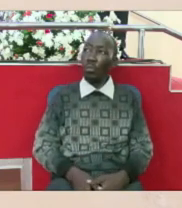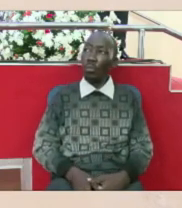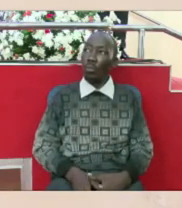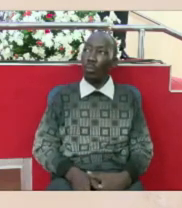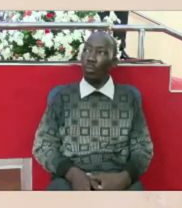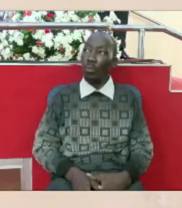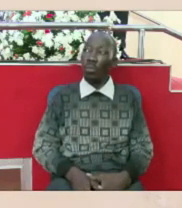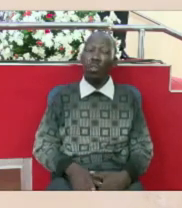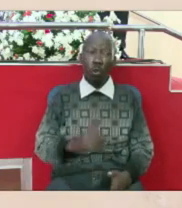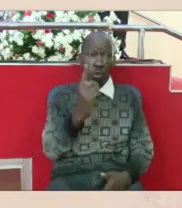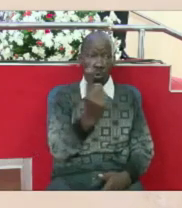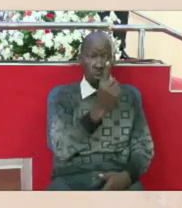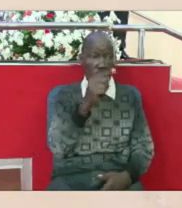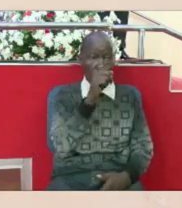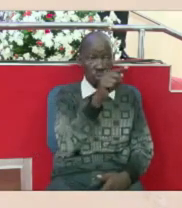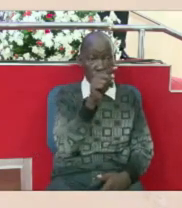except you.